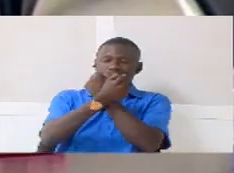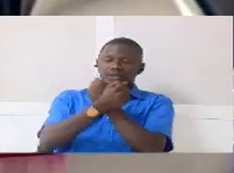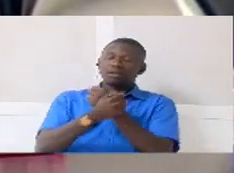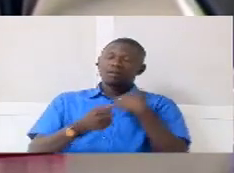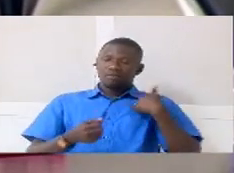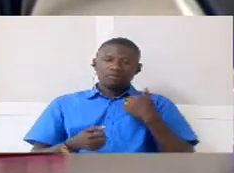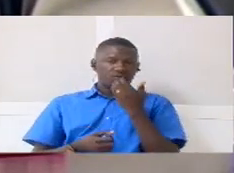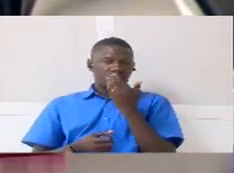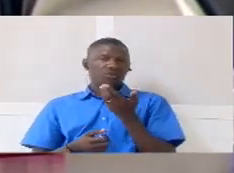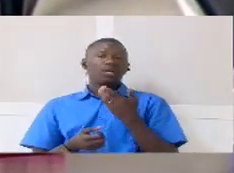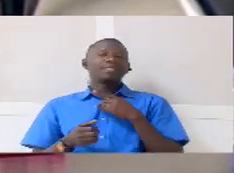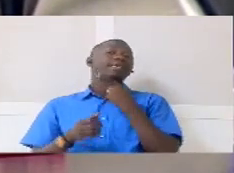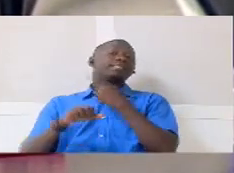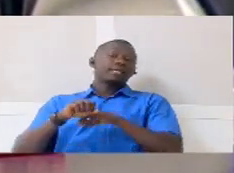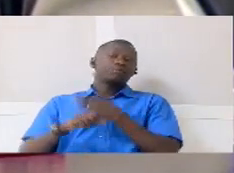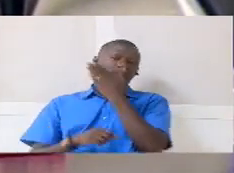torture.